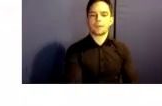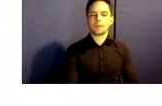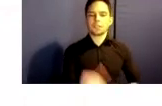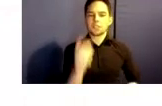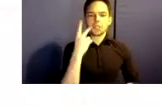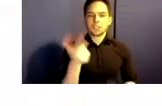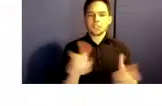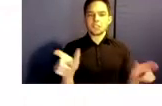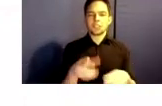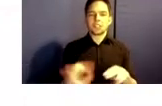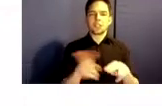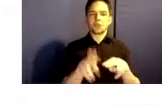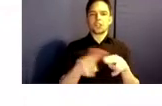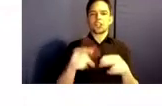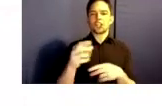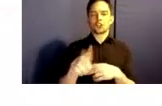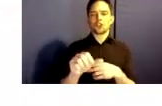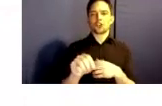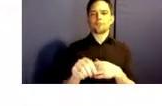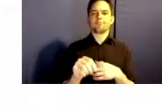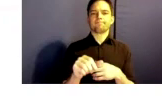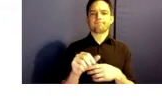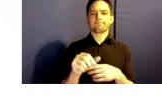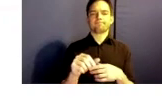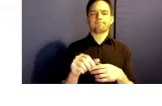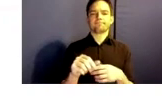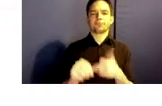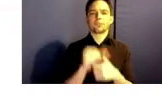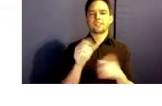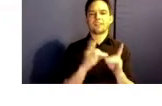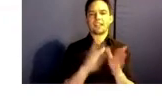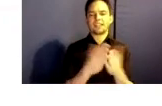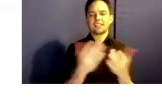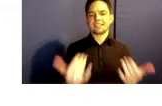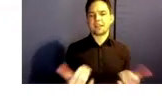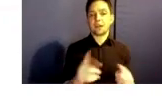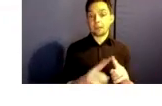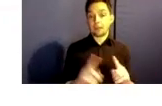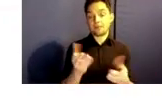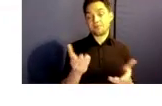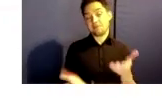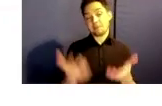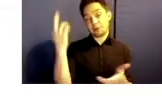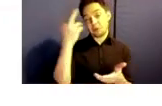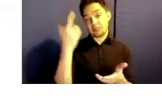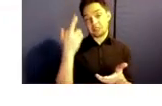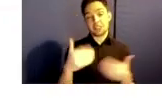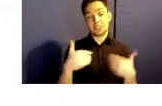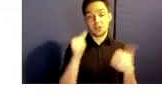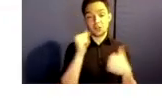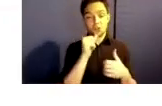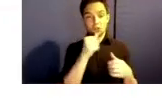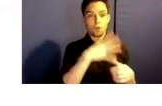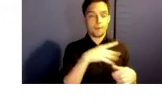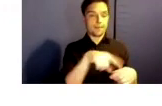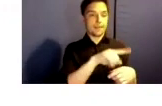increase in gender-based violence to date, but that might be because young girls and women are at